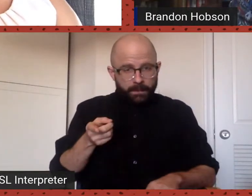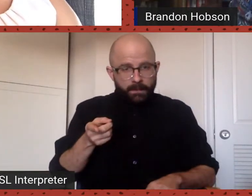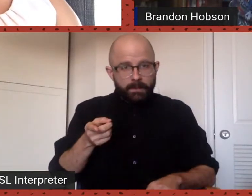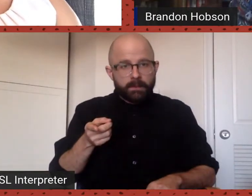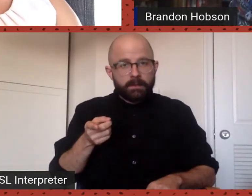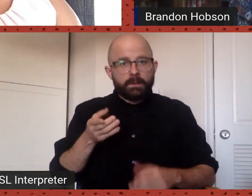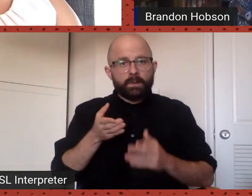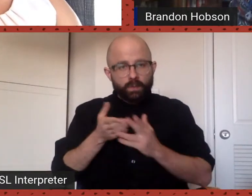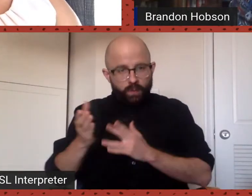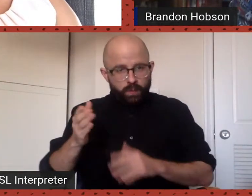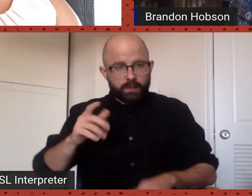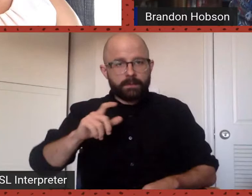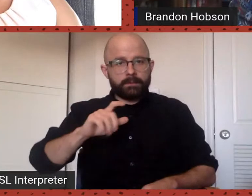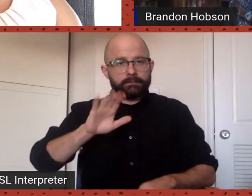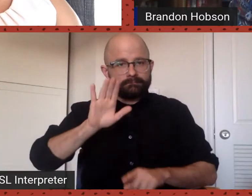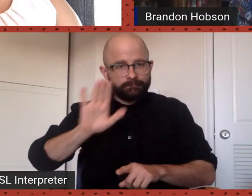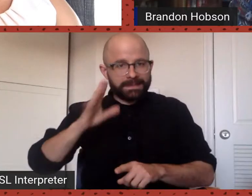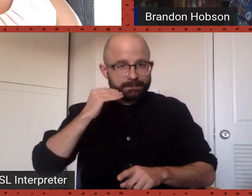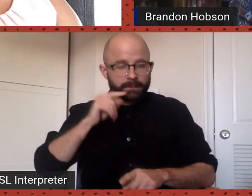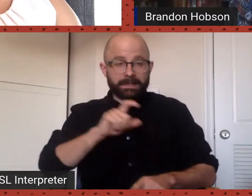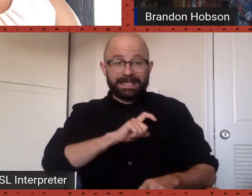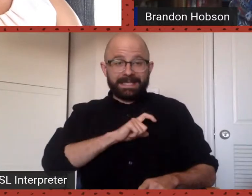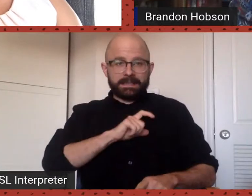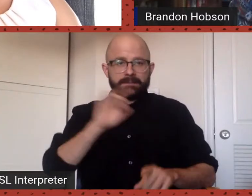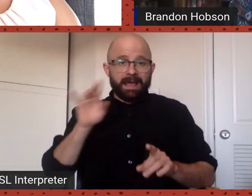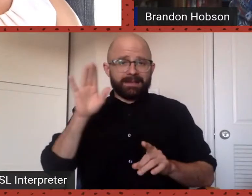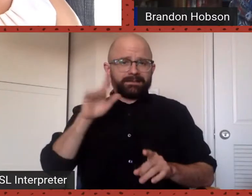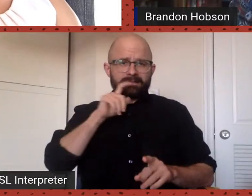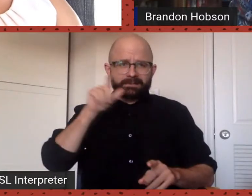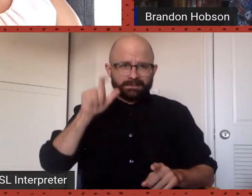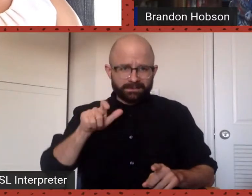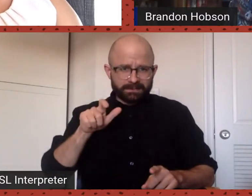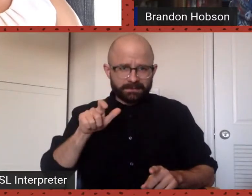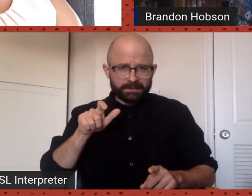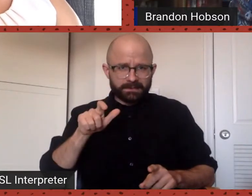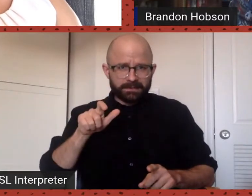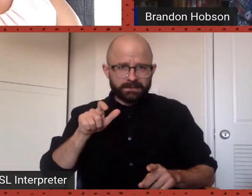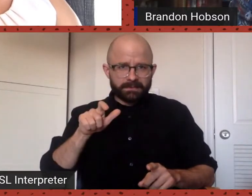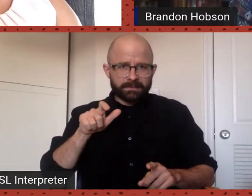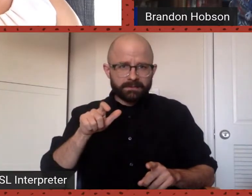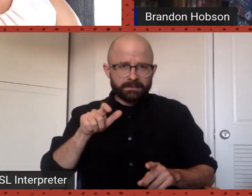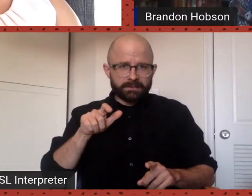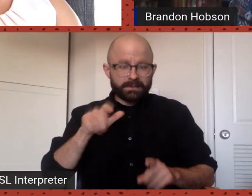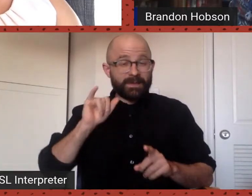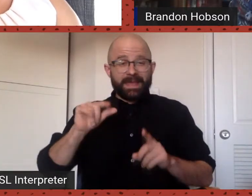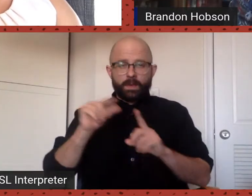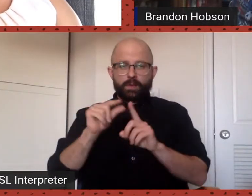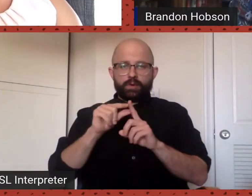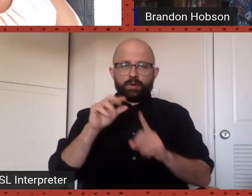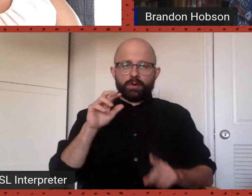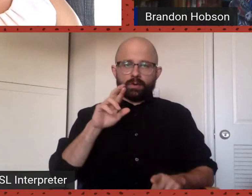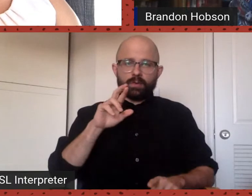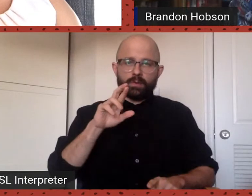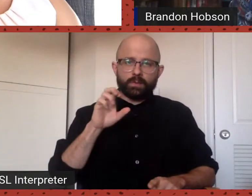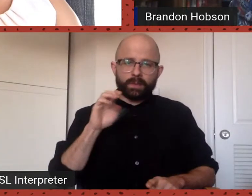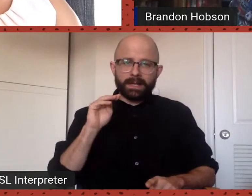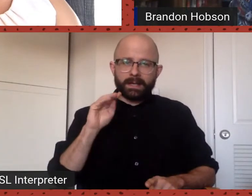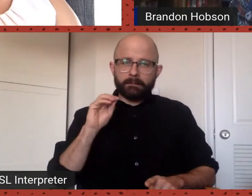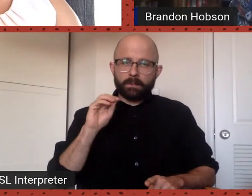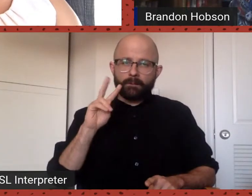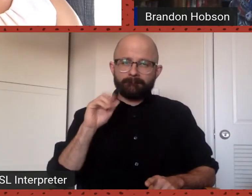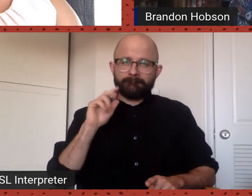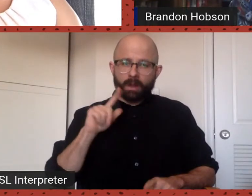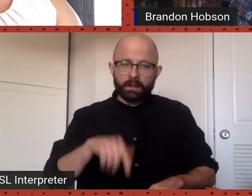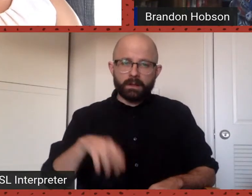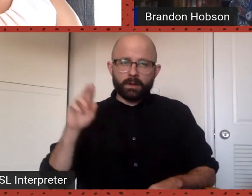the police violence that was unnecessary in losing their son. So that word removed is